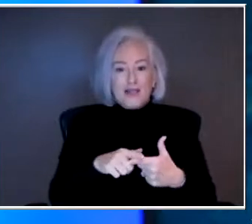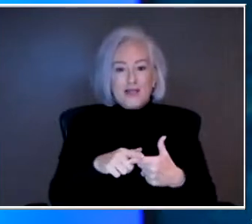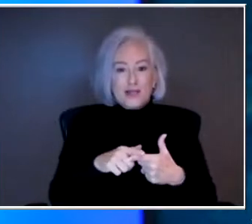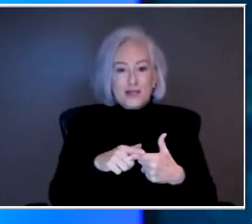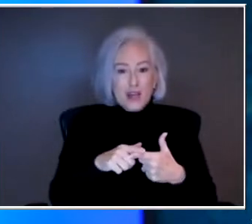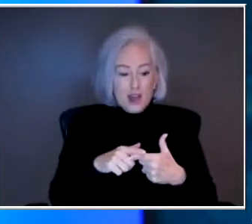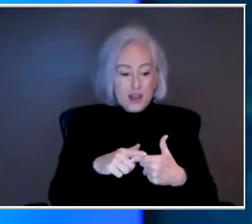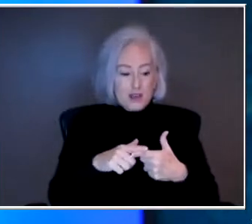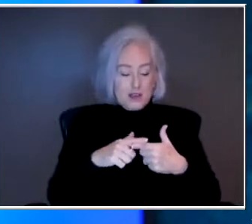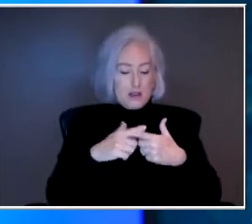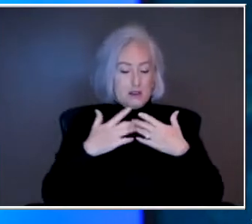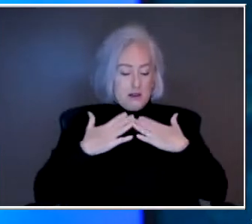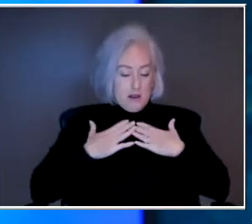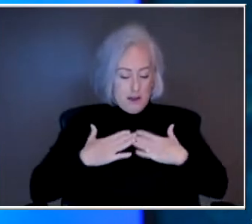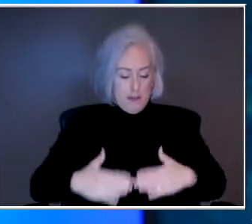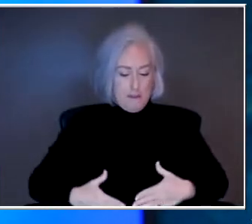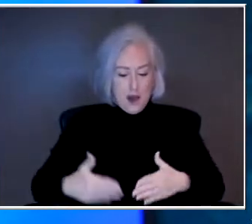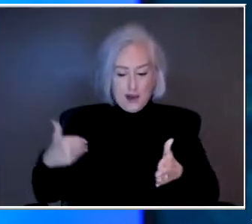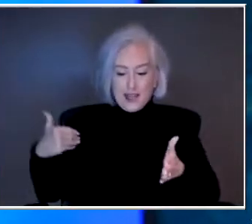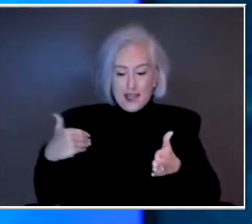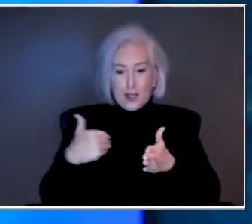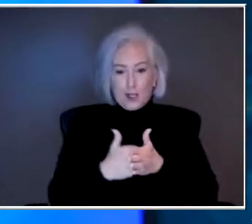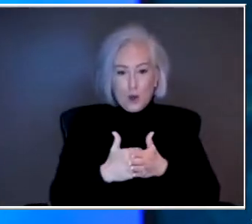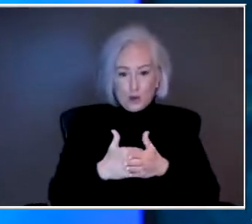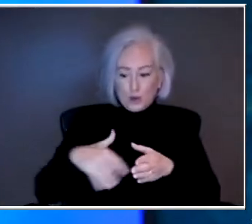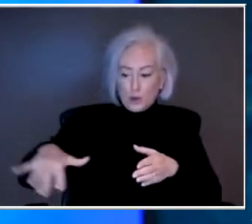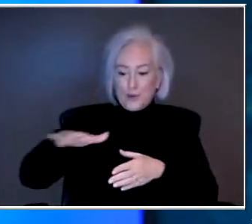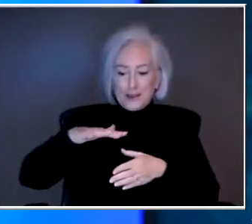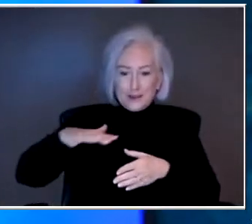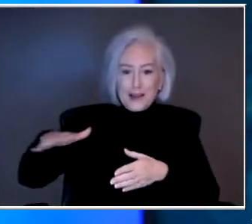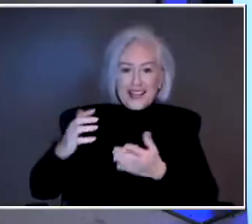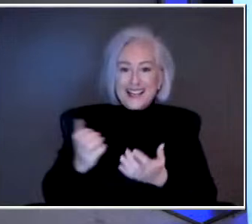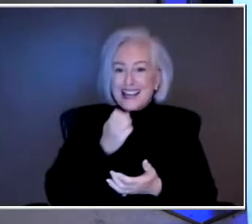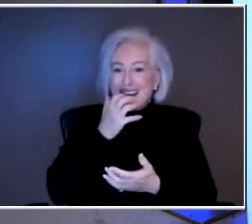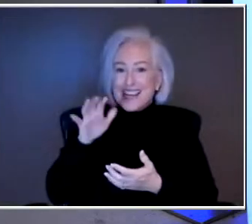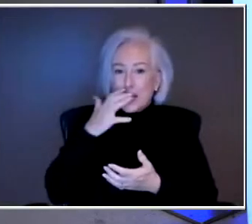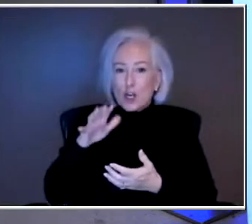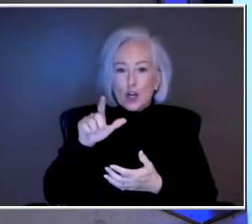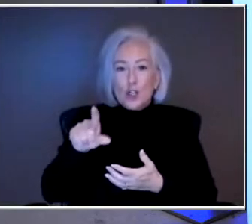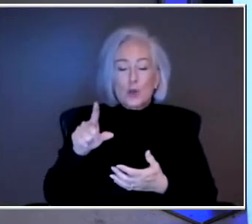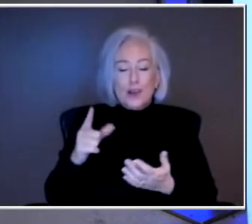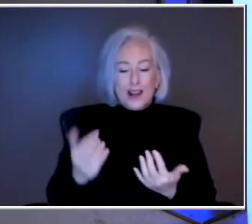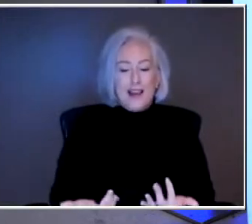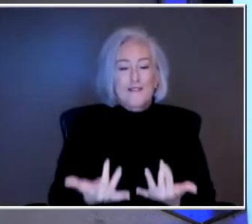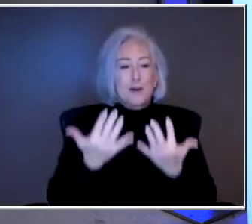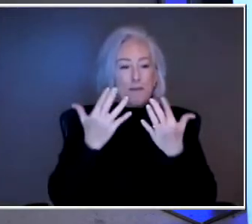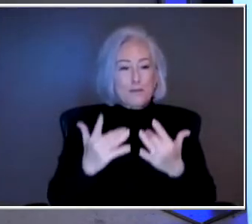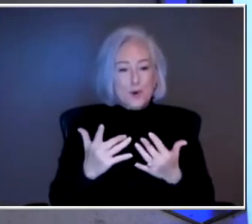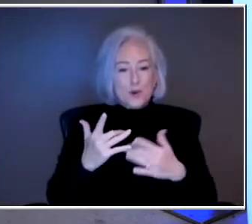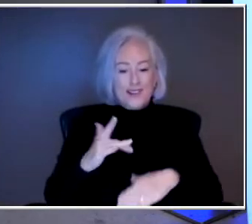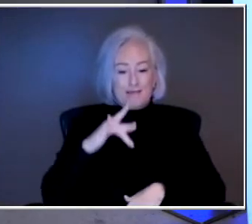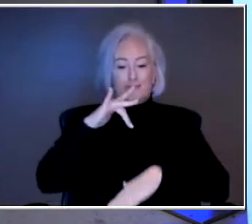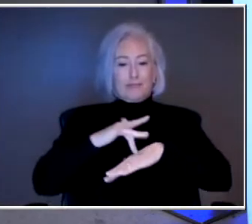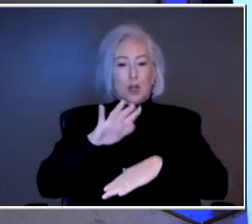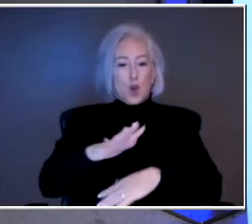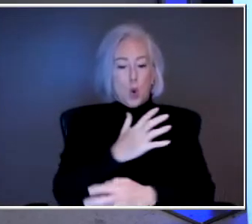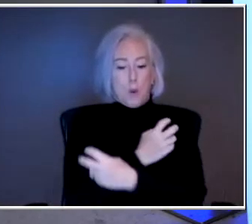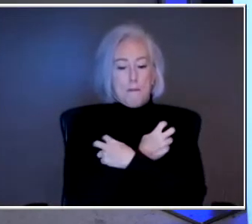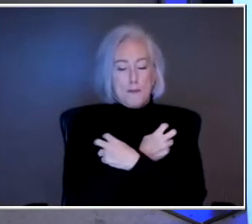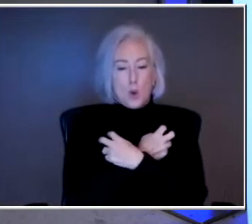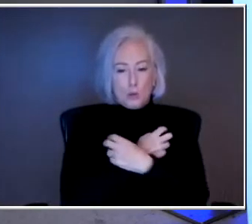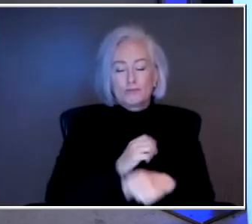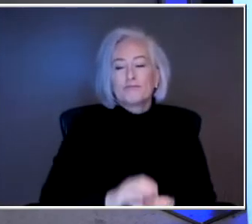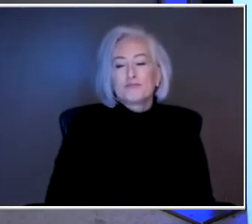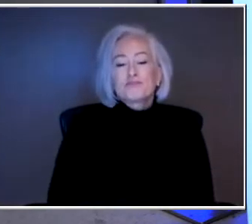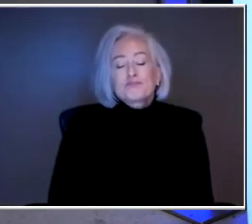a long time, you can get burned all the way down through to your bone. Interesting. Okay, good to know. Anne wants to